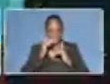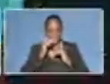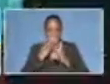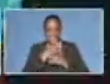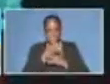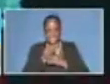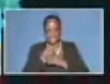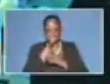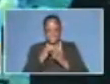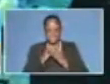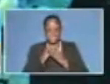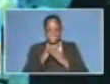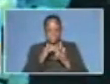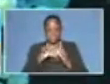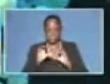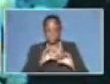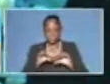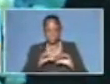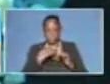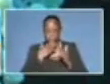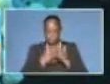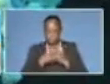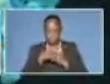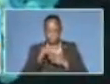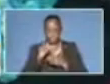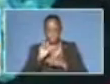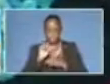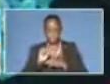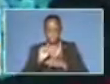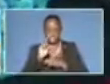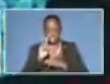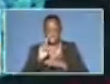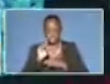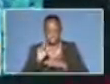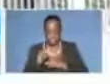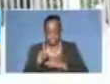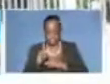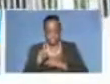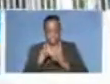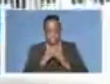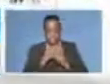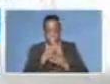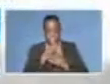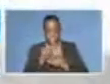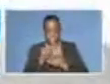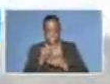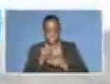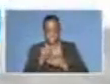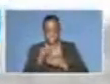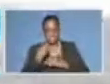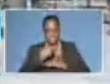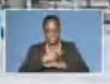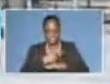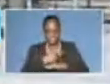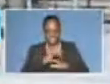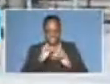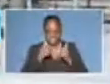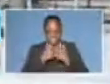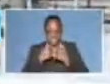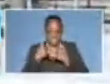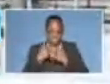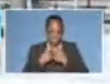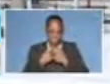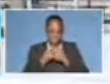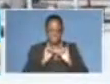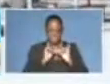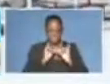anticipating above average GDP growth around 3% for 2023. As for tourism, he says gains in that area continue to be driven